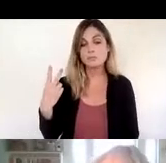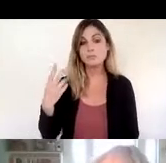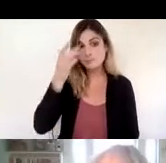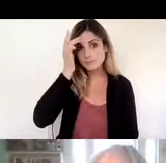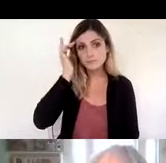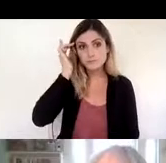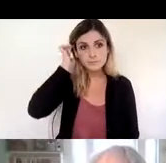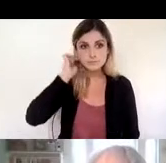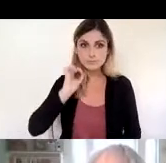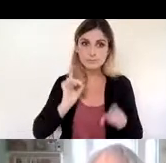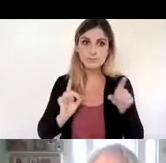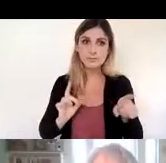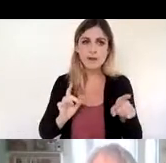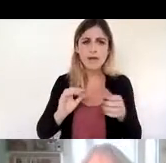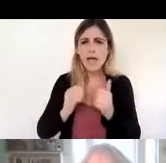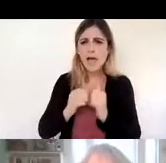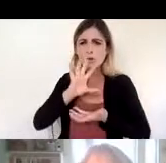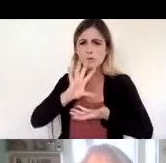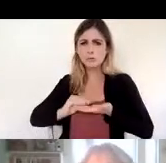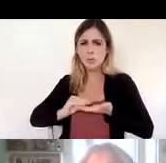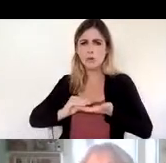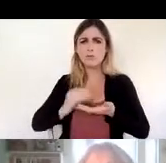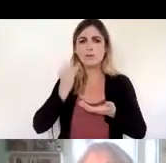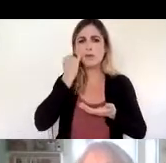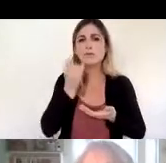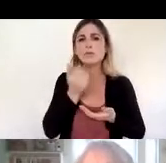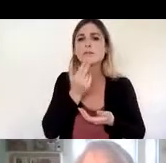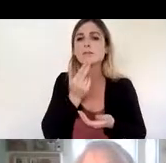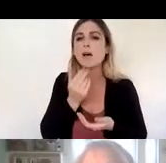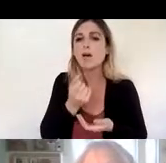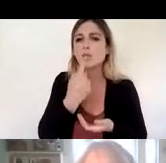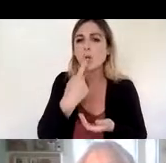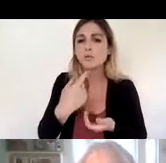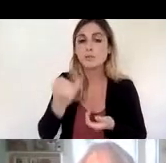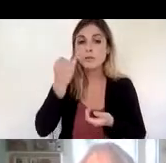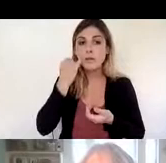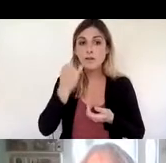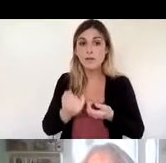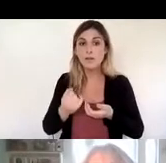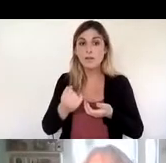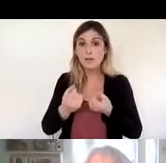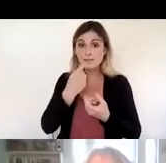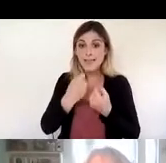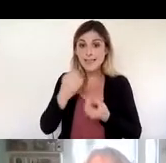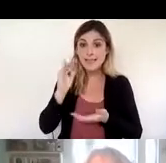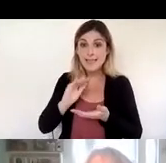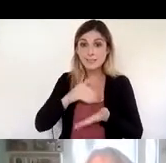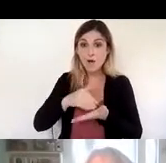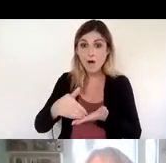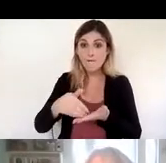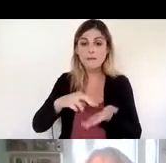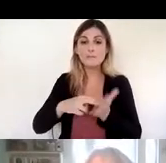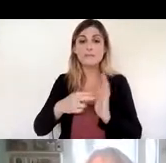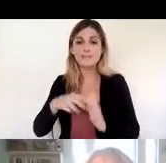Vitamin B12 is absorbed best at smaller doses. So the less often you take it, the more you need. If you're getting B12